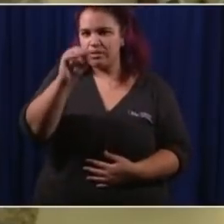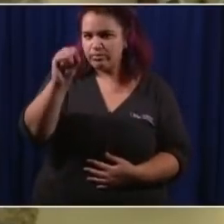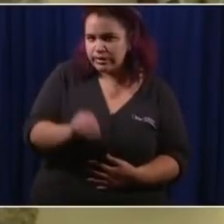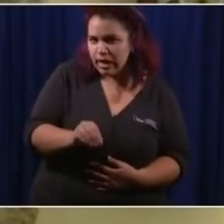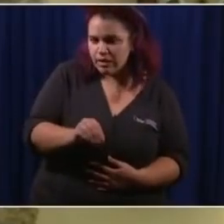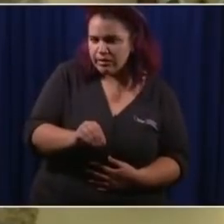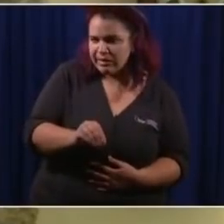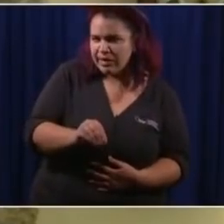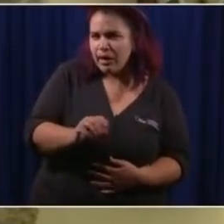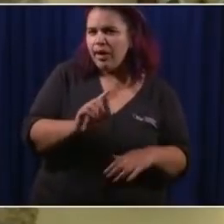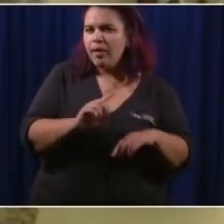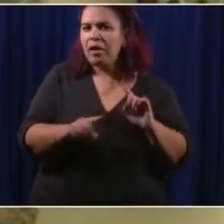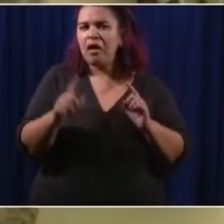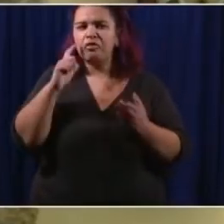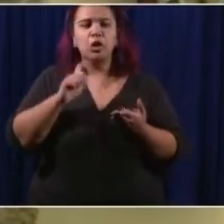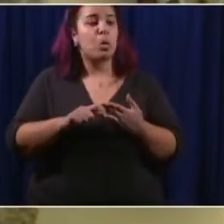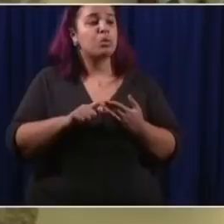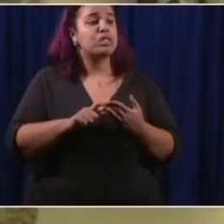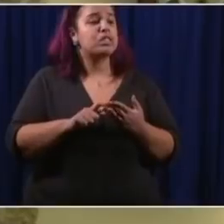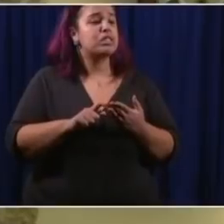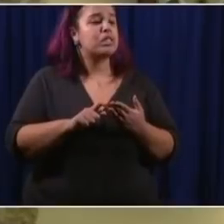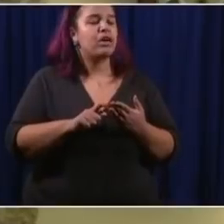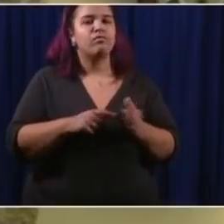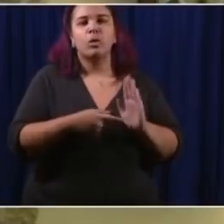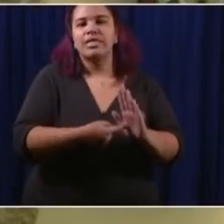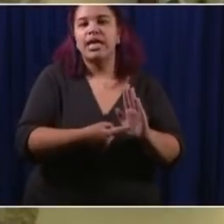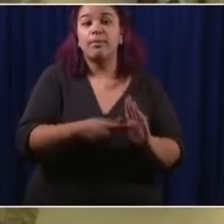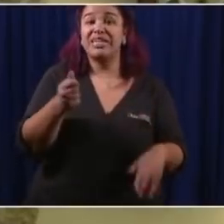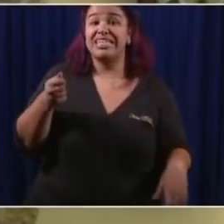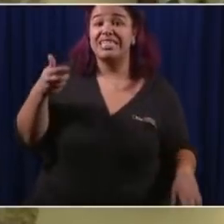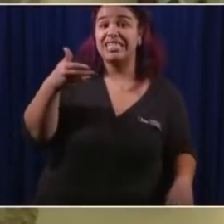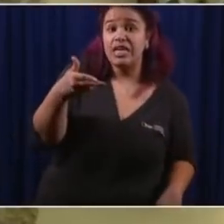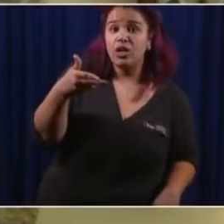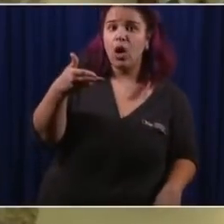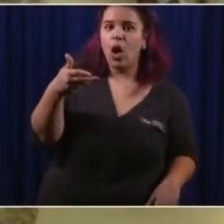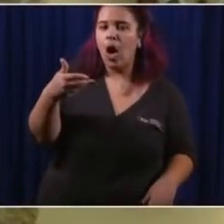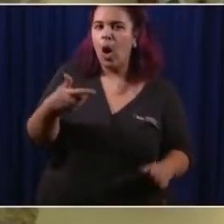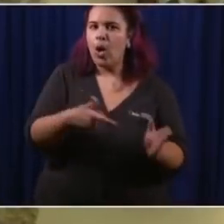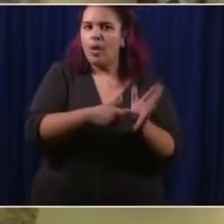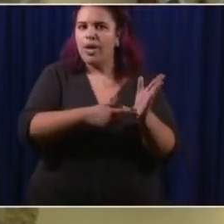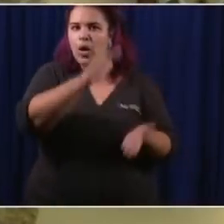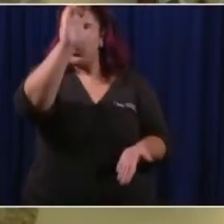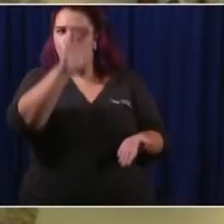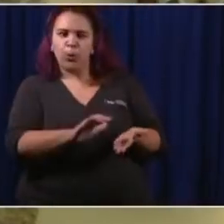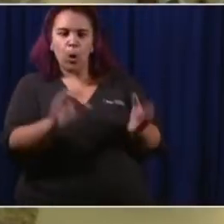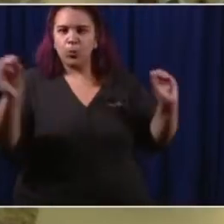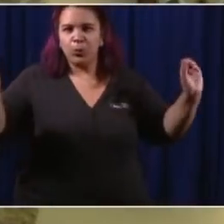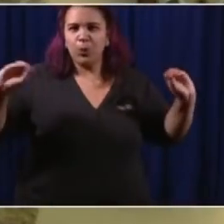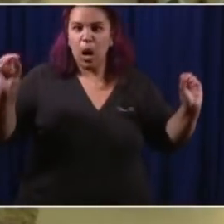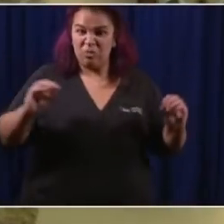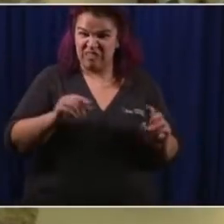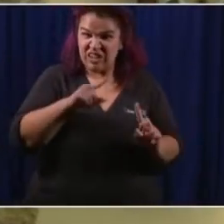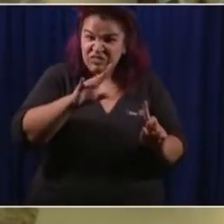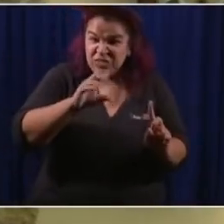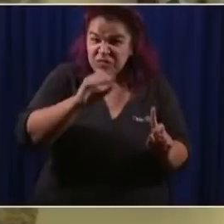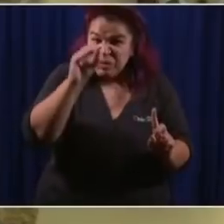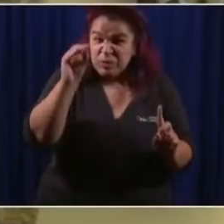others don't seem to have any capacity, or like the casinos, they're at like 50%. Are you planning on reducing any others